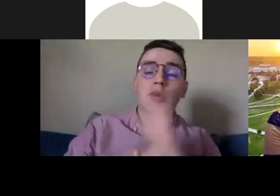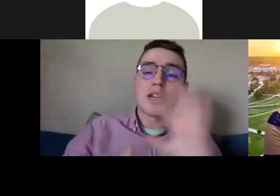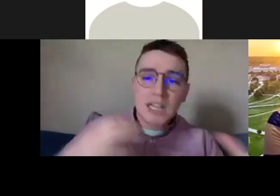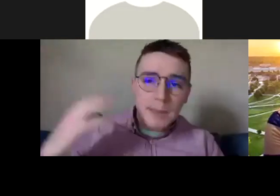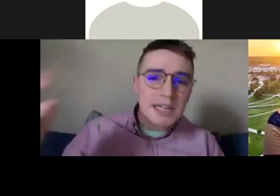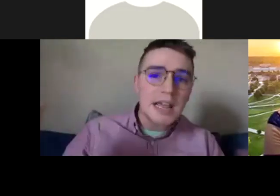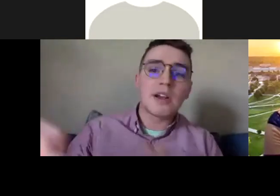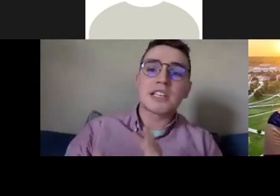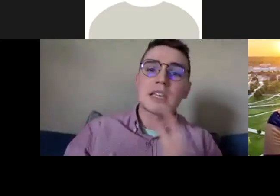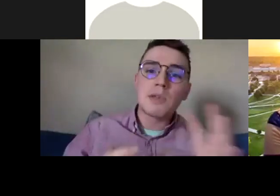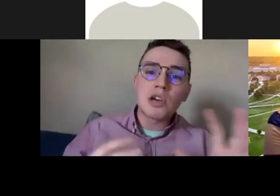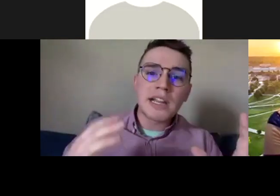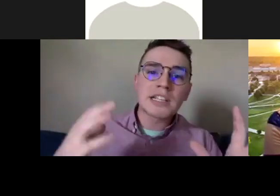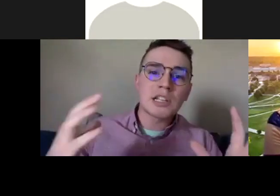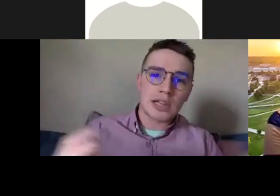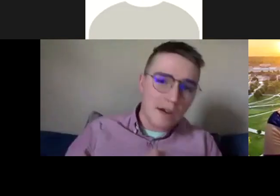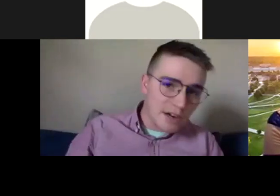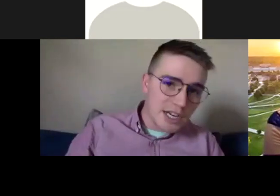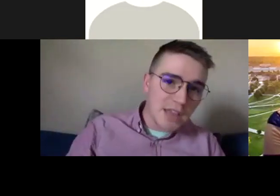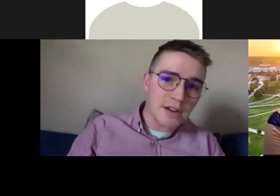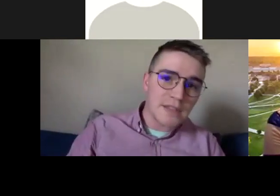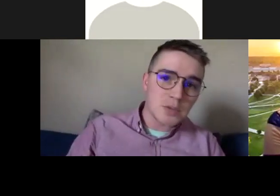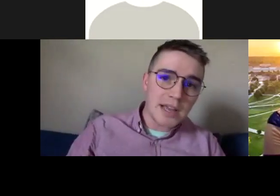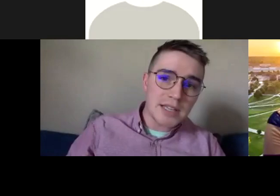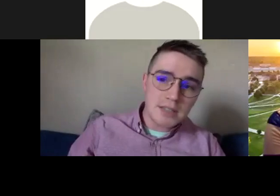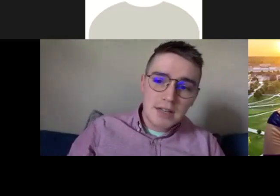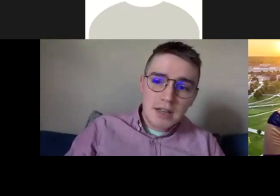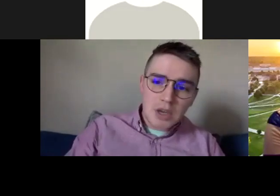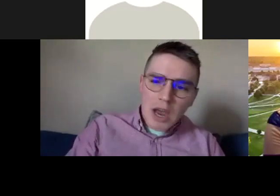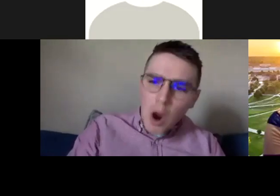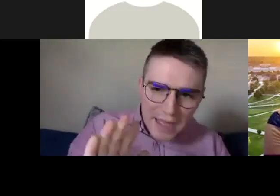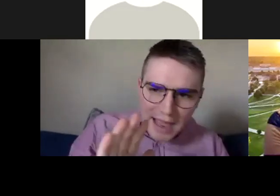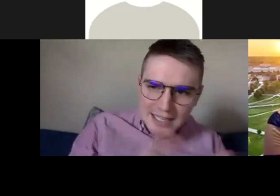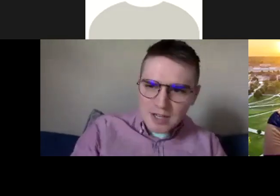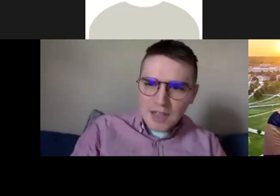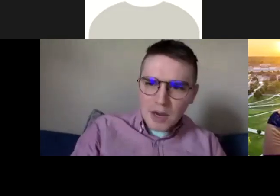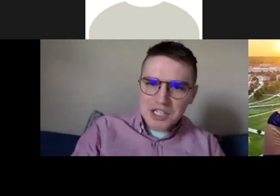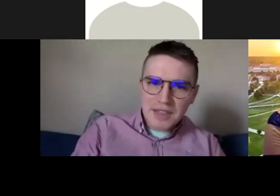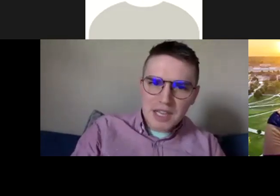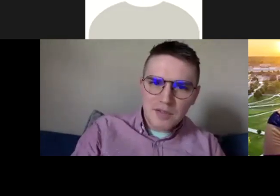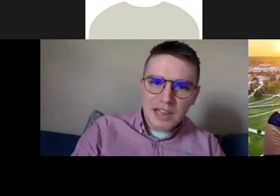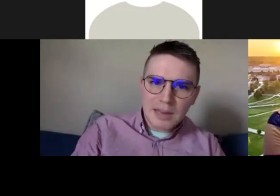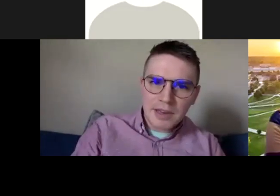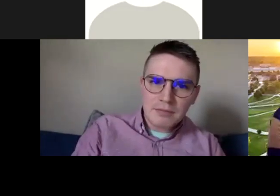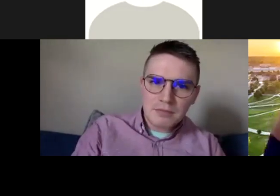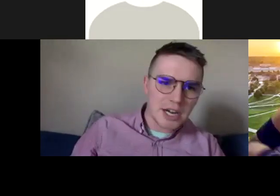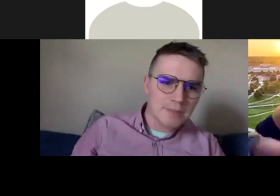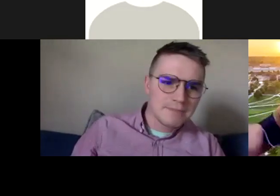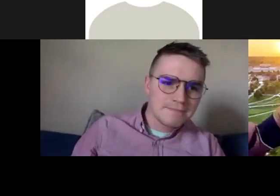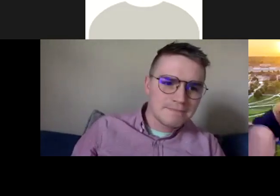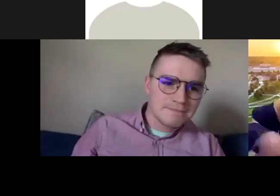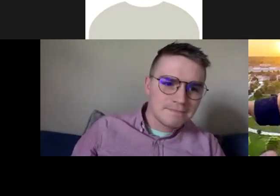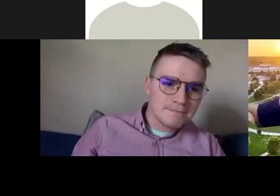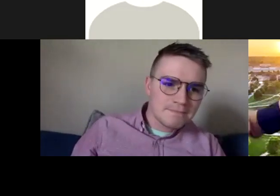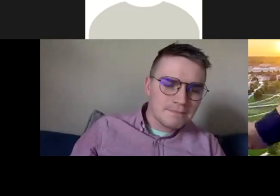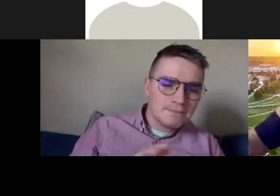it's important to come together as a community and to look out for each other in these ways. So I hope that answered the question. Thank you for letting me join the